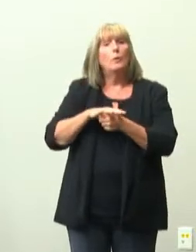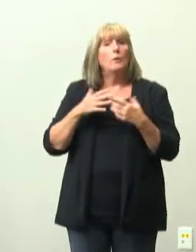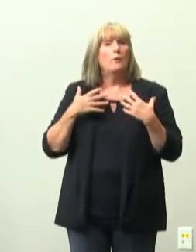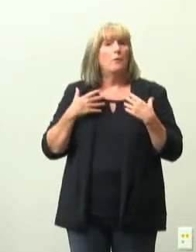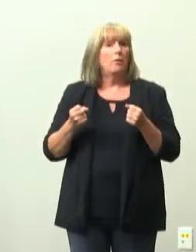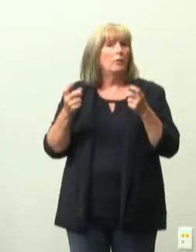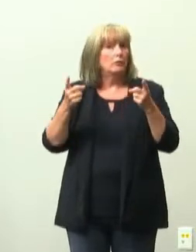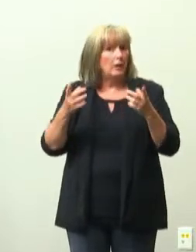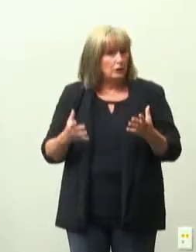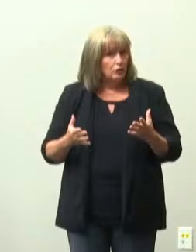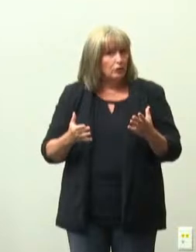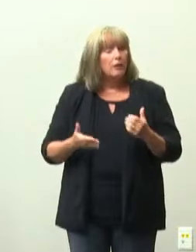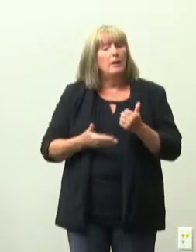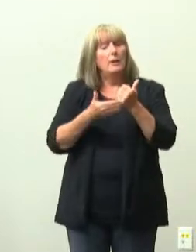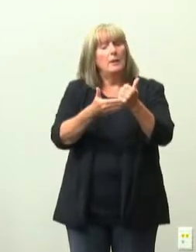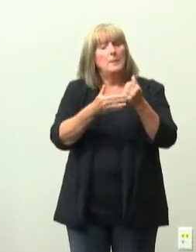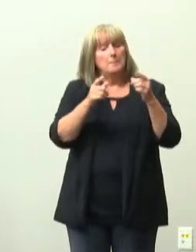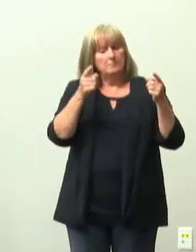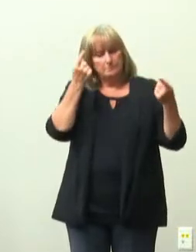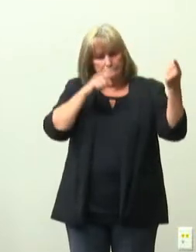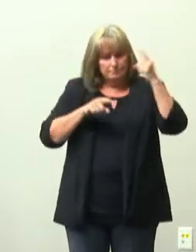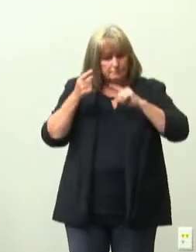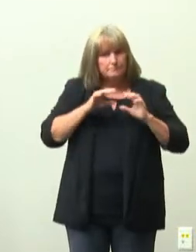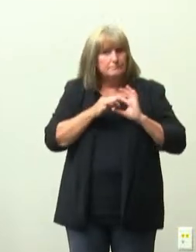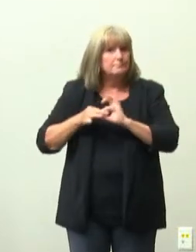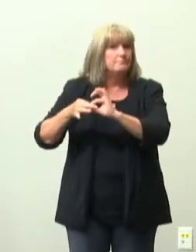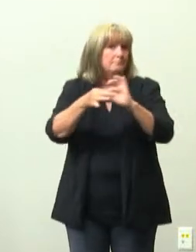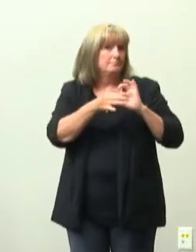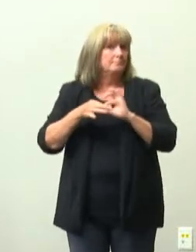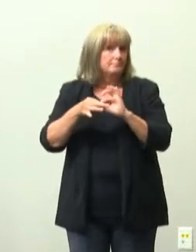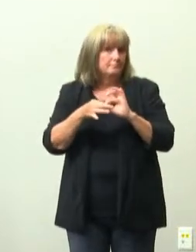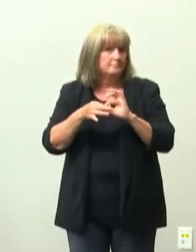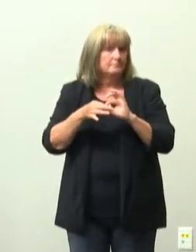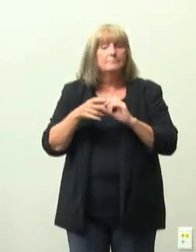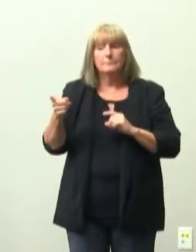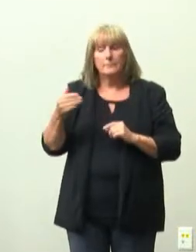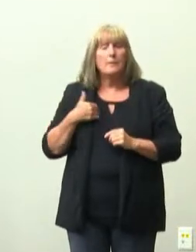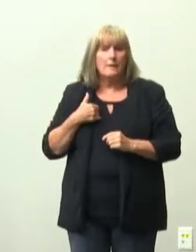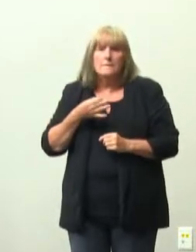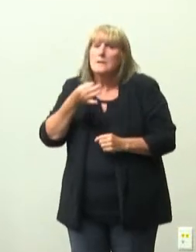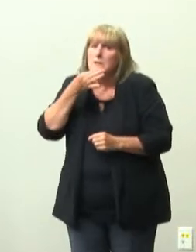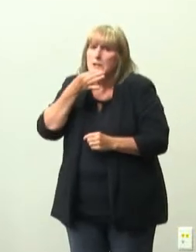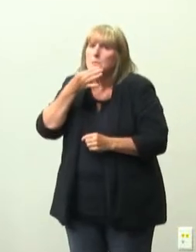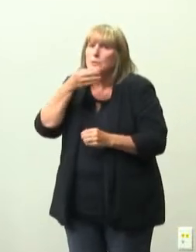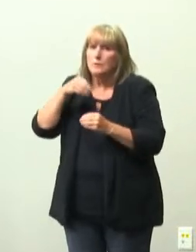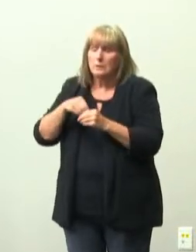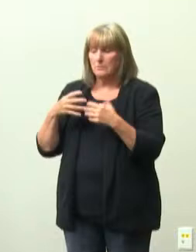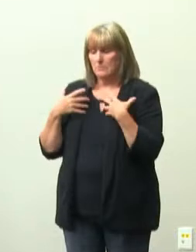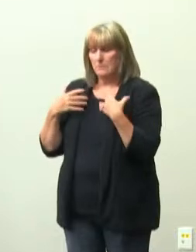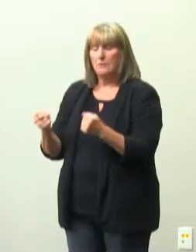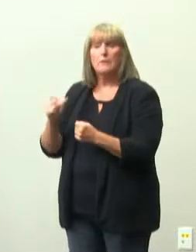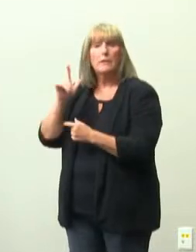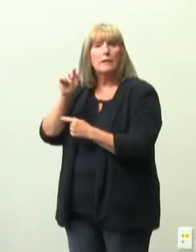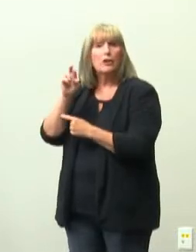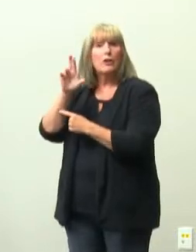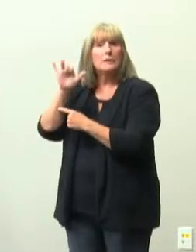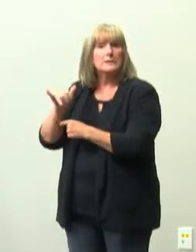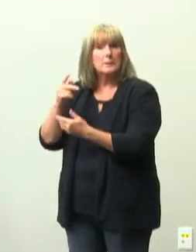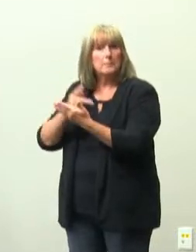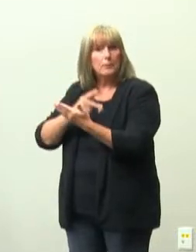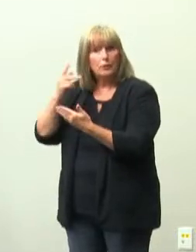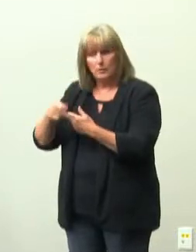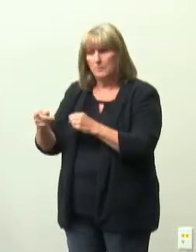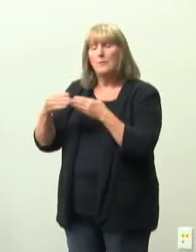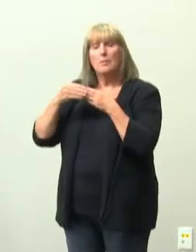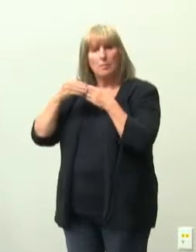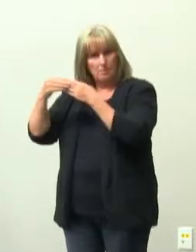to assist in the coordination of this initiative. The association has significant expertise in health literacy programs and has led health